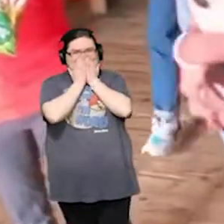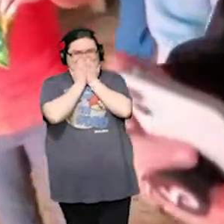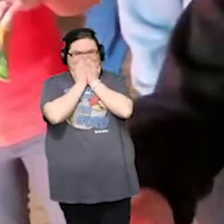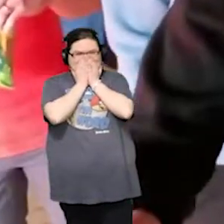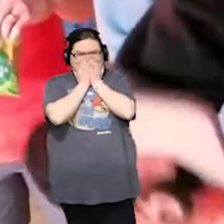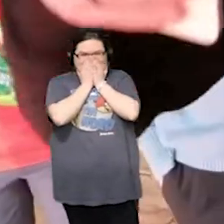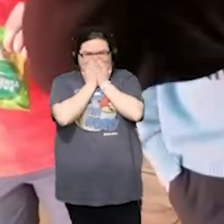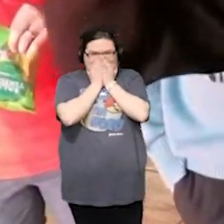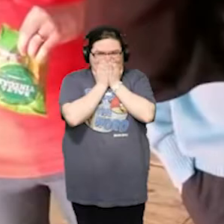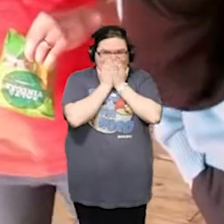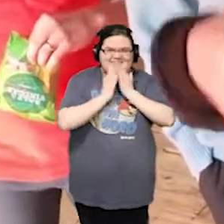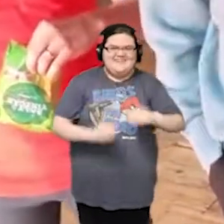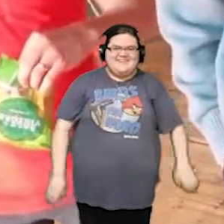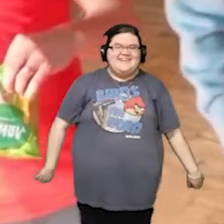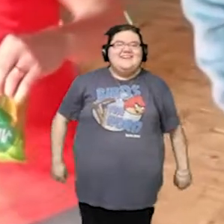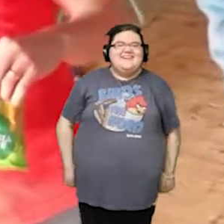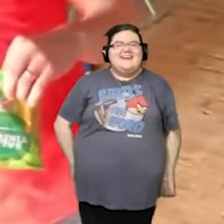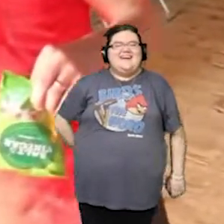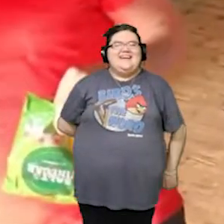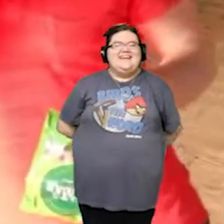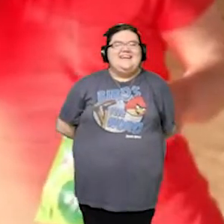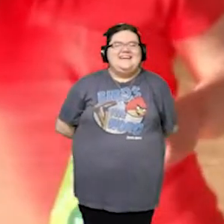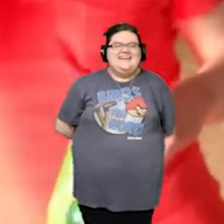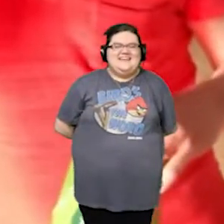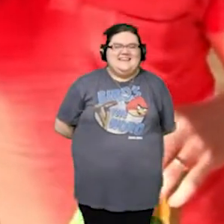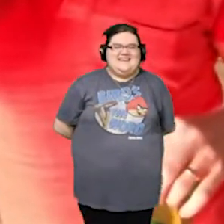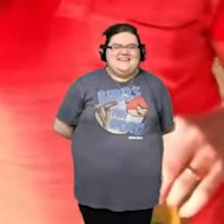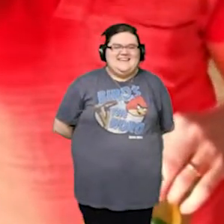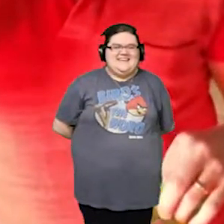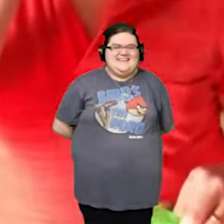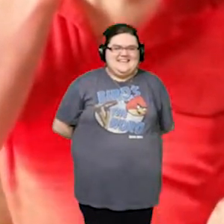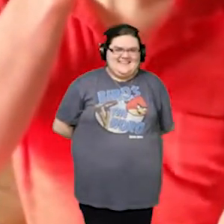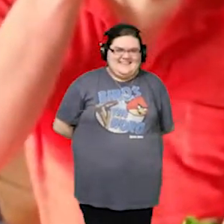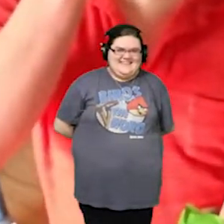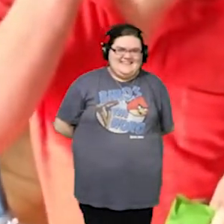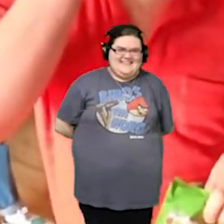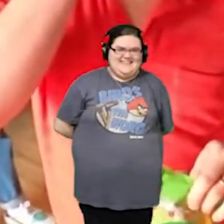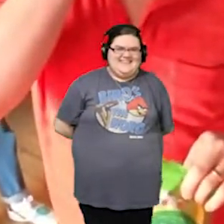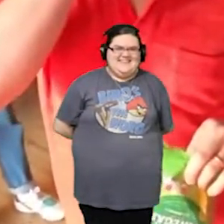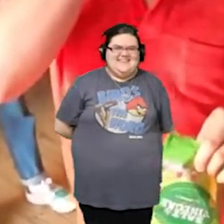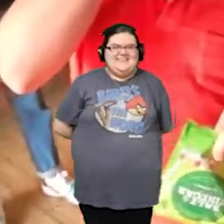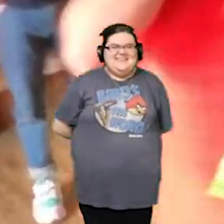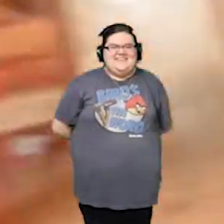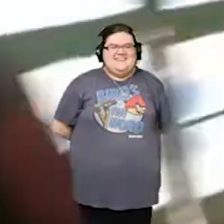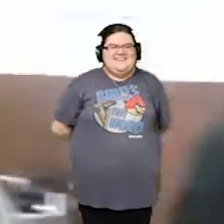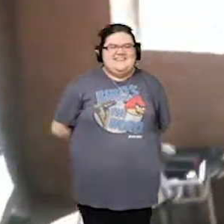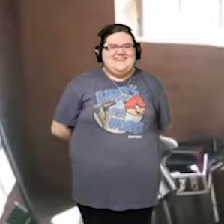Wait, do you know what? That's great, because you can put your headphones right on there. Yeah. Well, yeah. That's what I have. No one will notice.